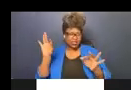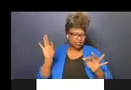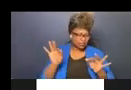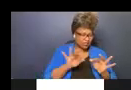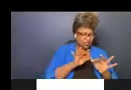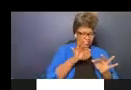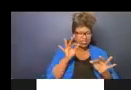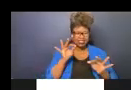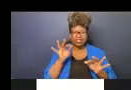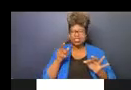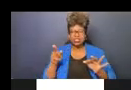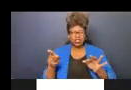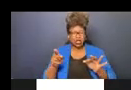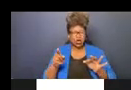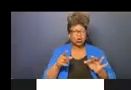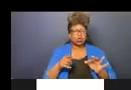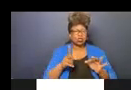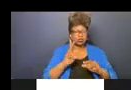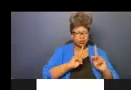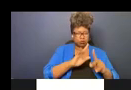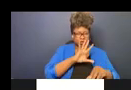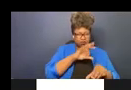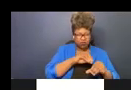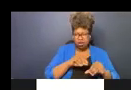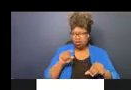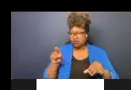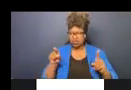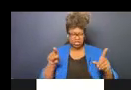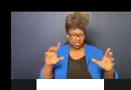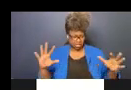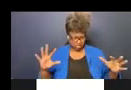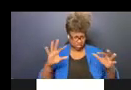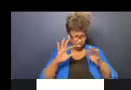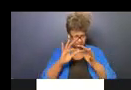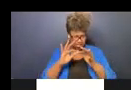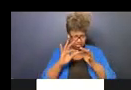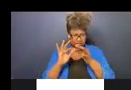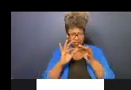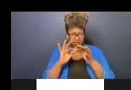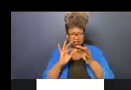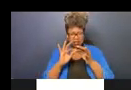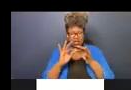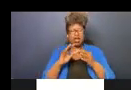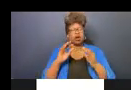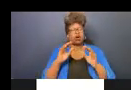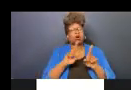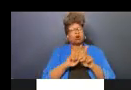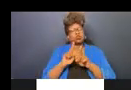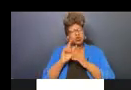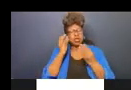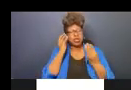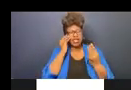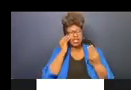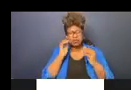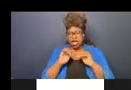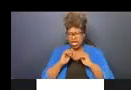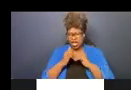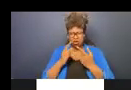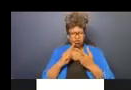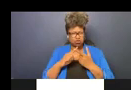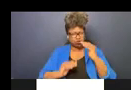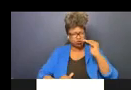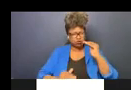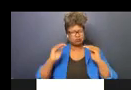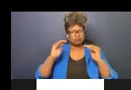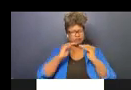levels together, and also identifying ways to work to fill in the gaps. So we have to think carefully about